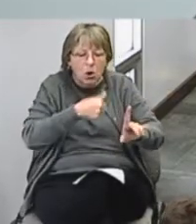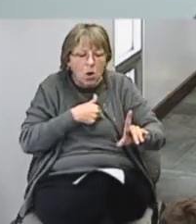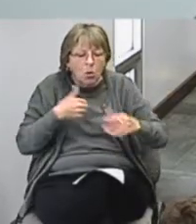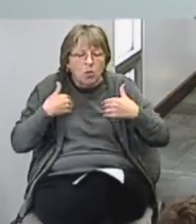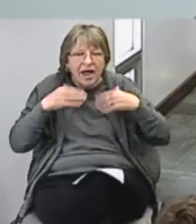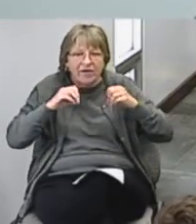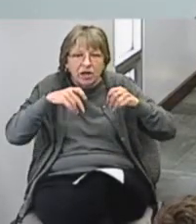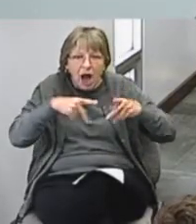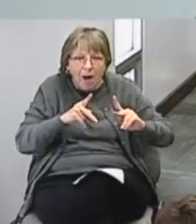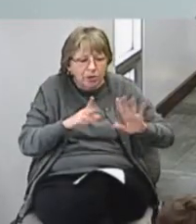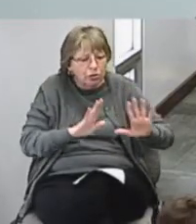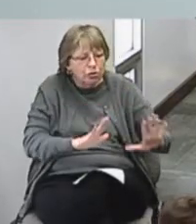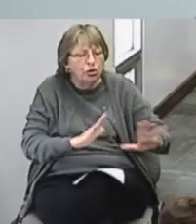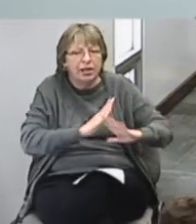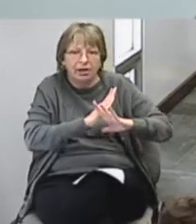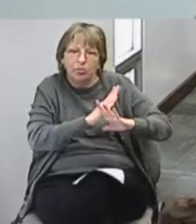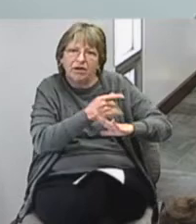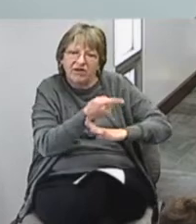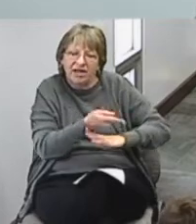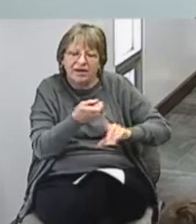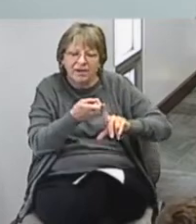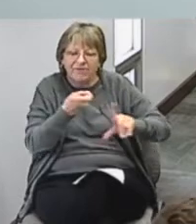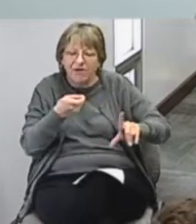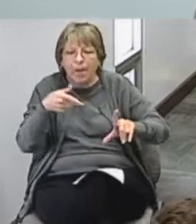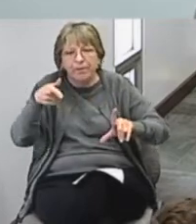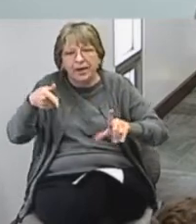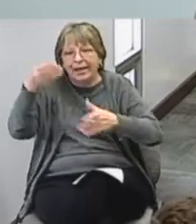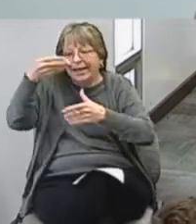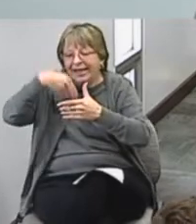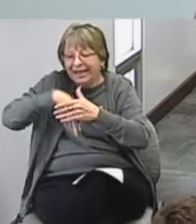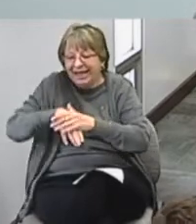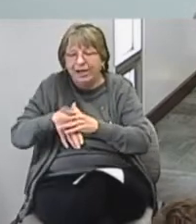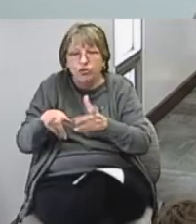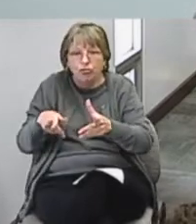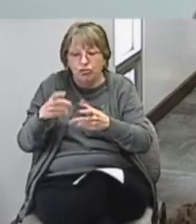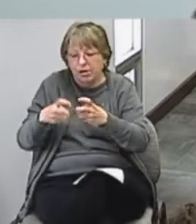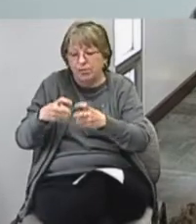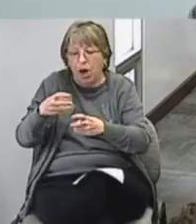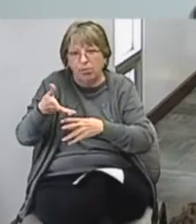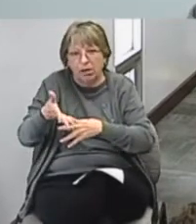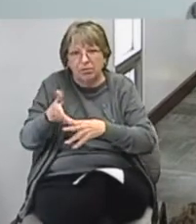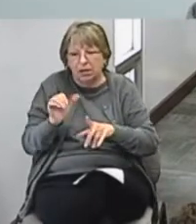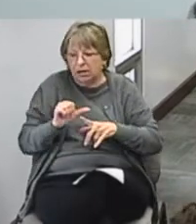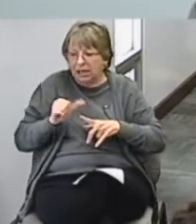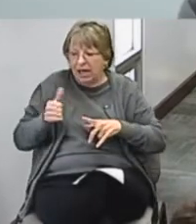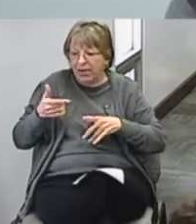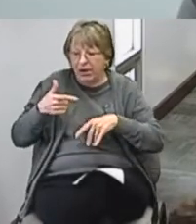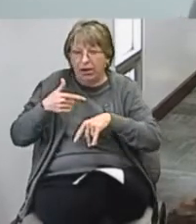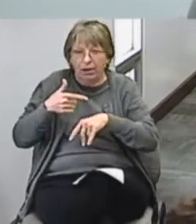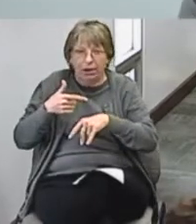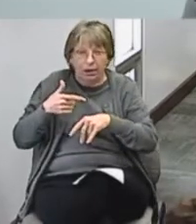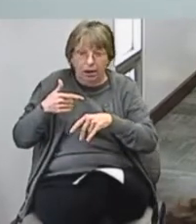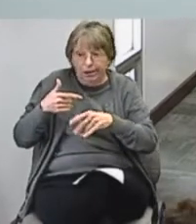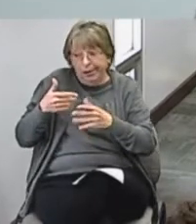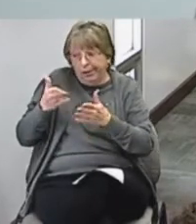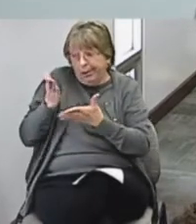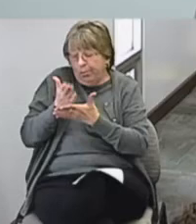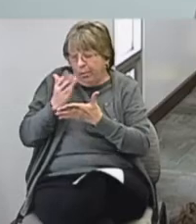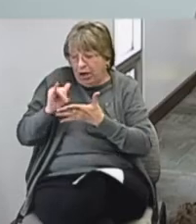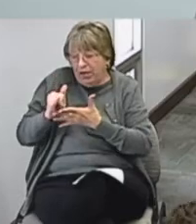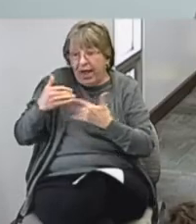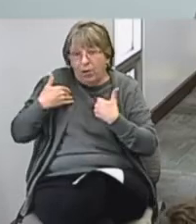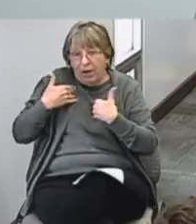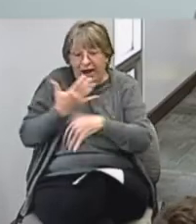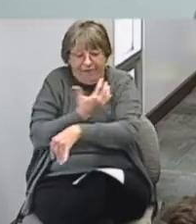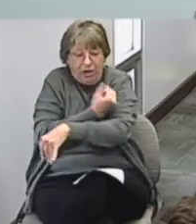chance to steer them away from these types of problems. And then on the other end, you've got drug court, where you deal with